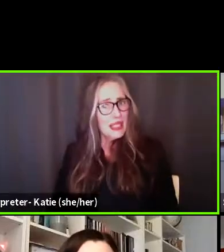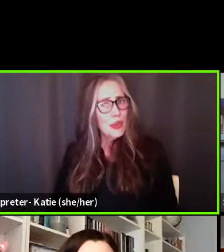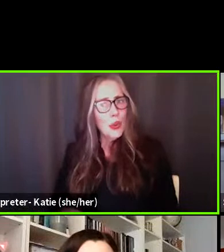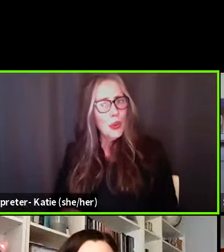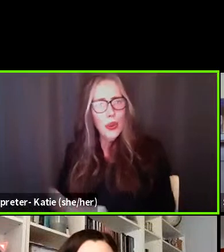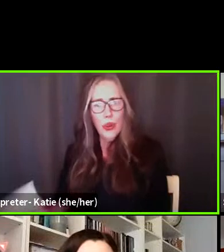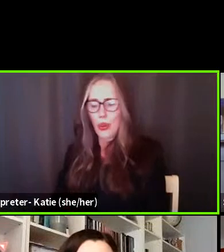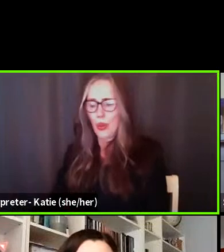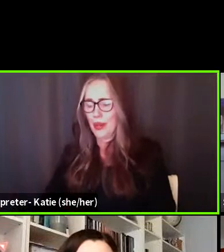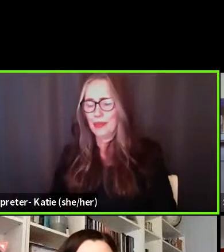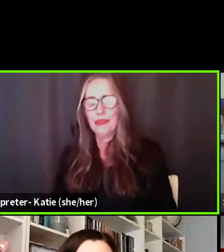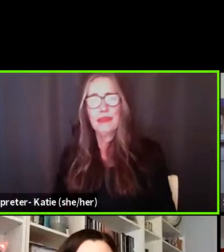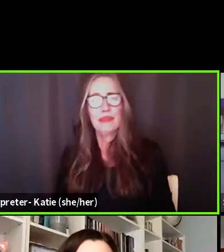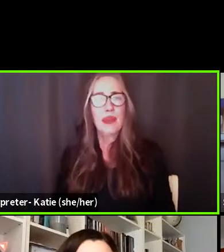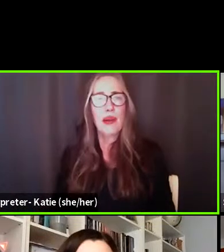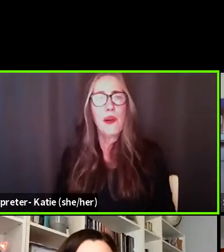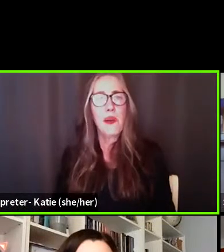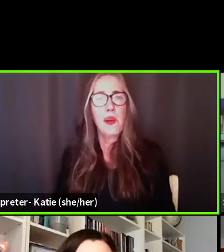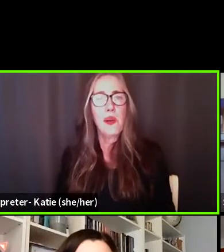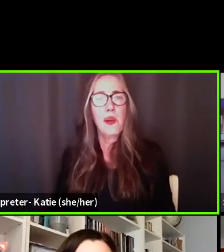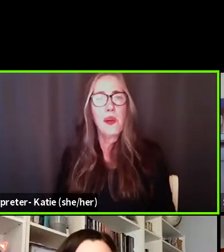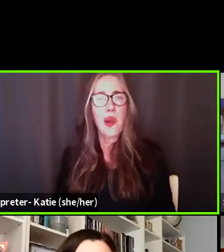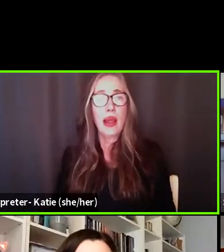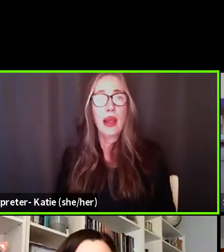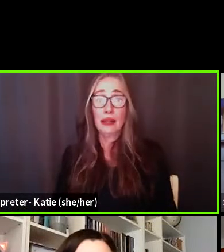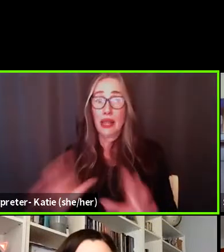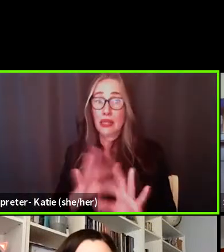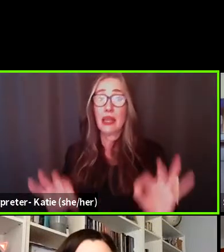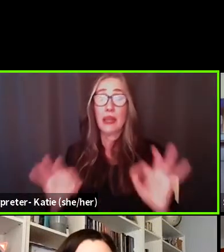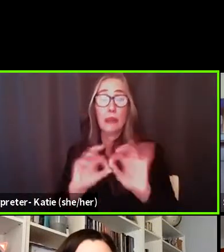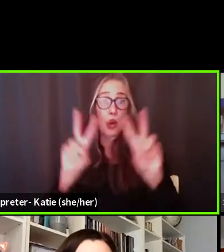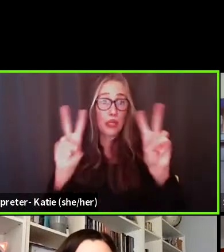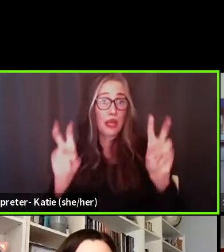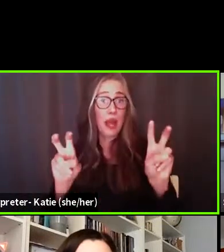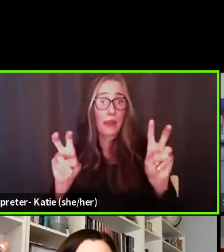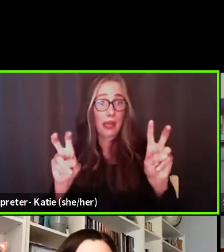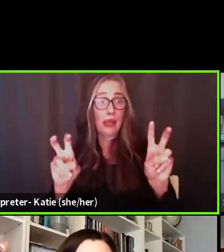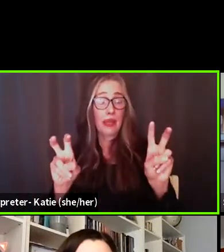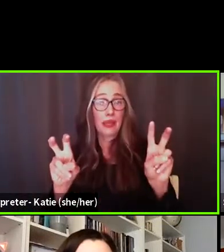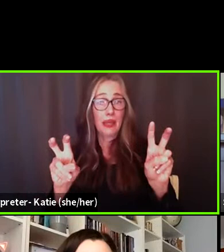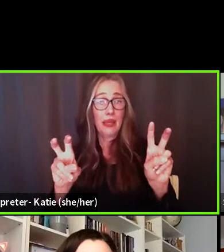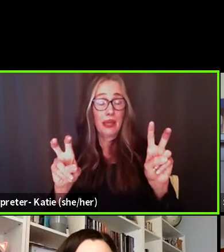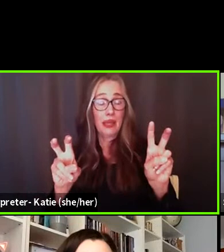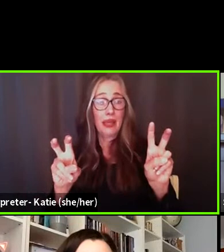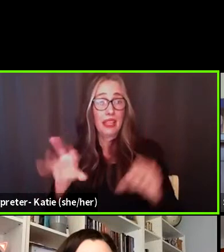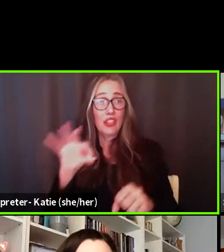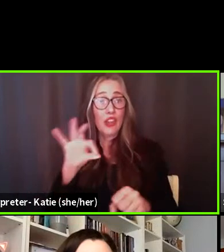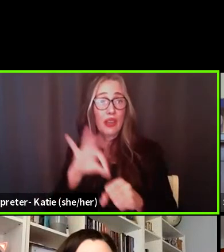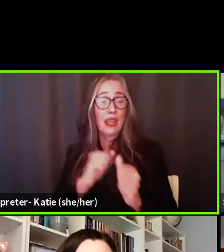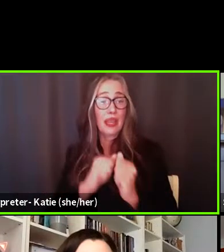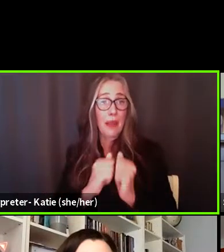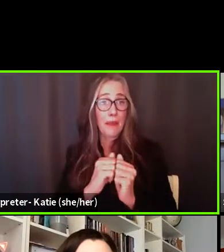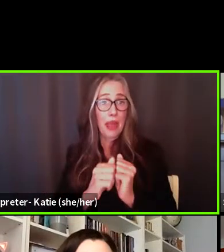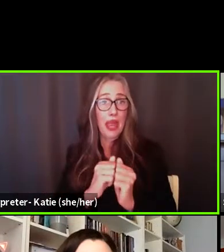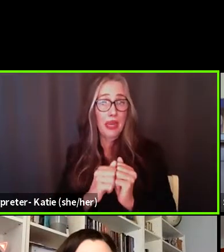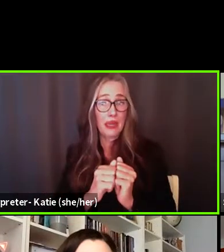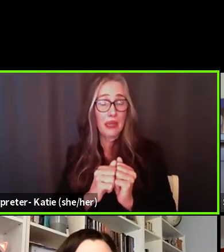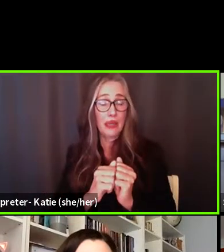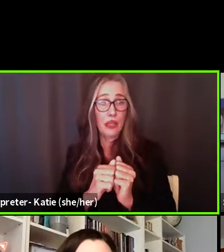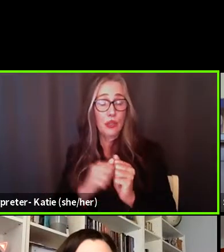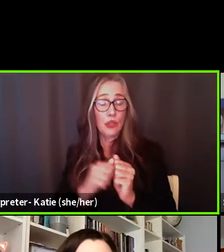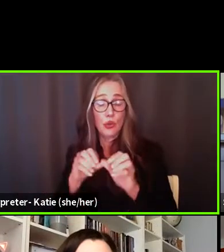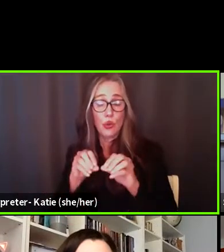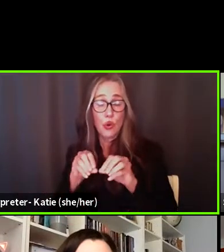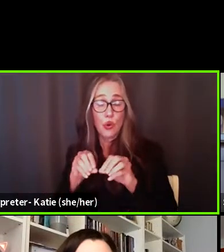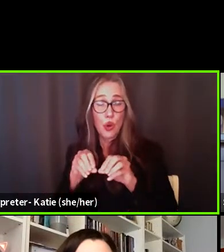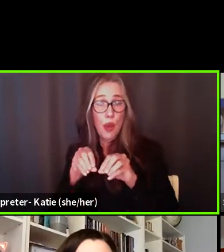the campaign for reparations for california survivors of force sterilization and